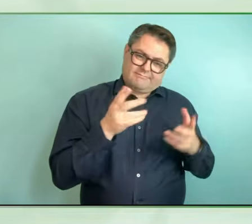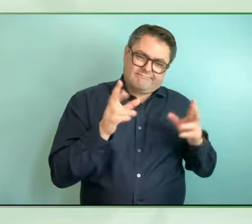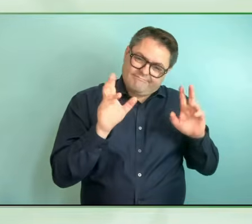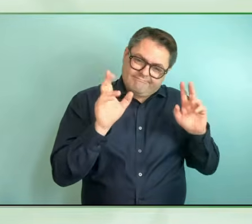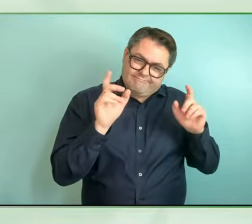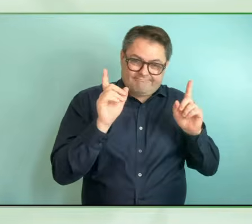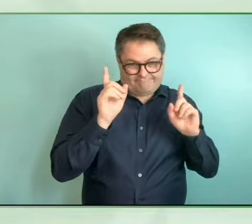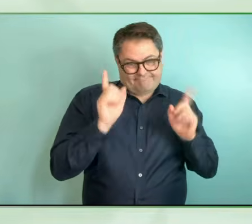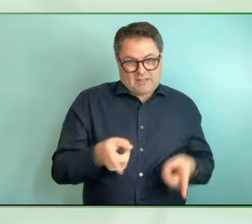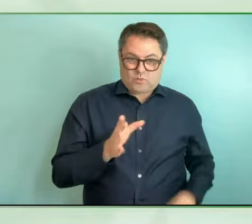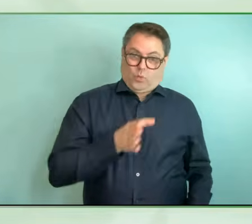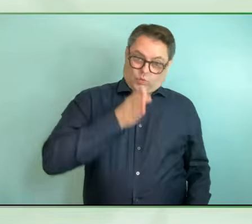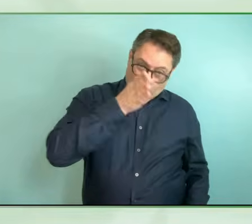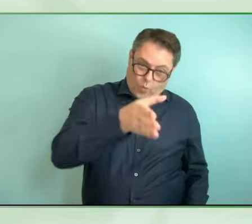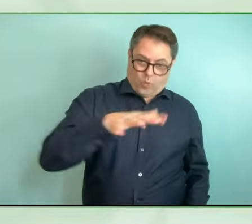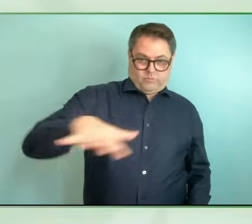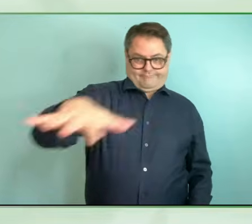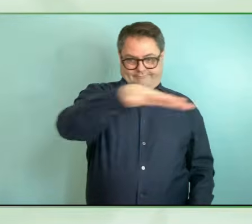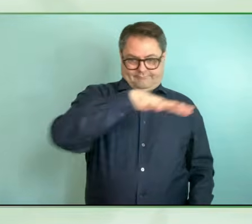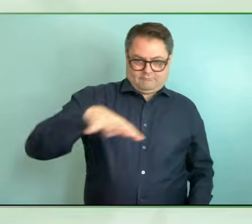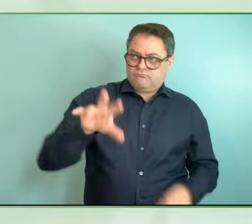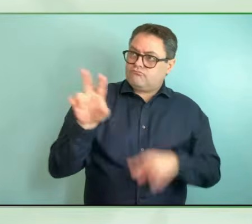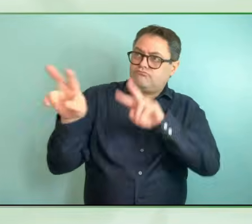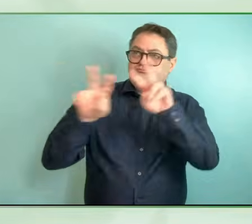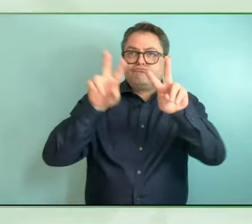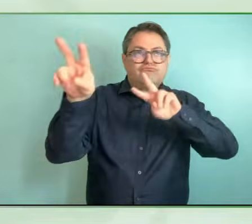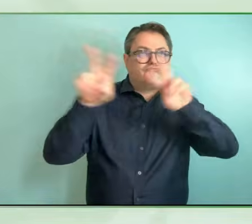be on site to be able to tell